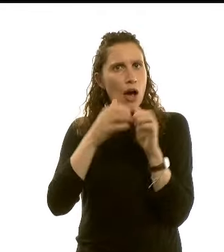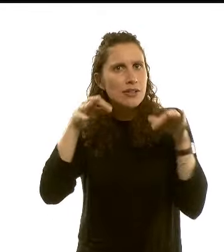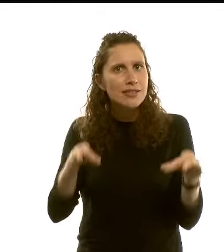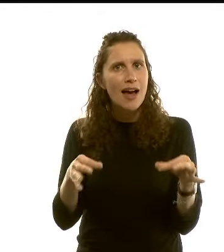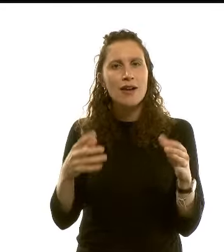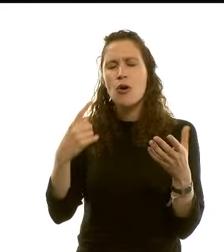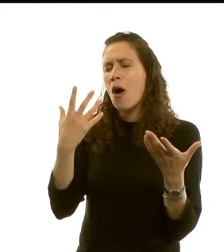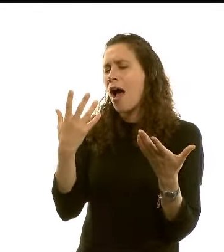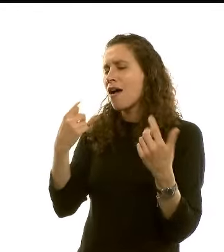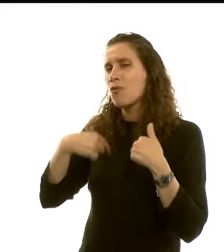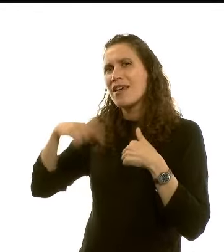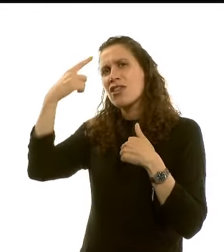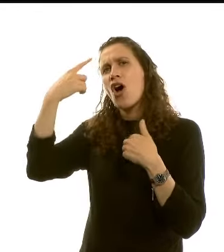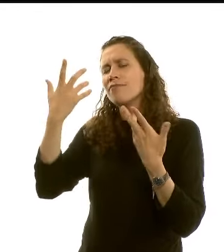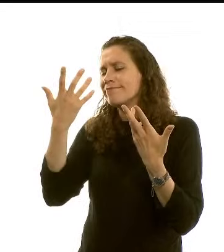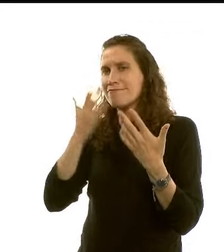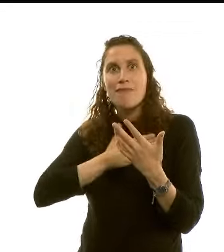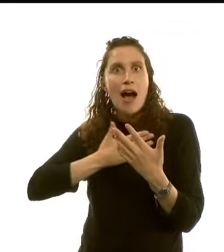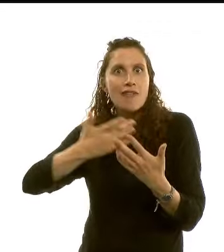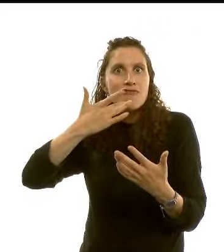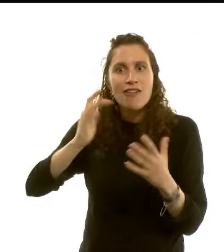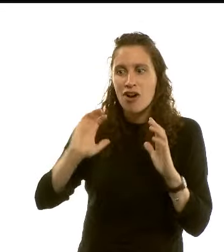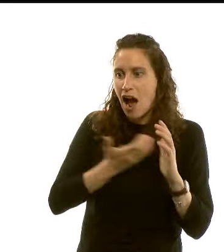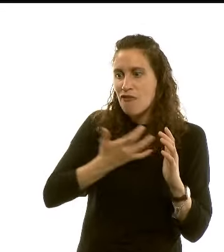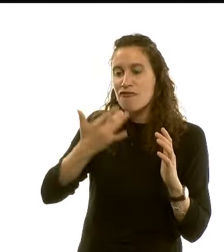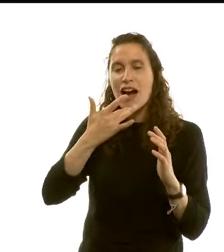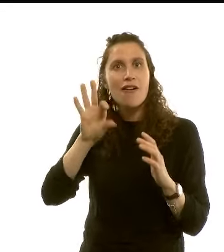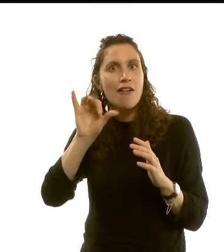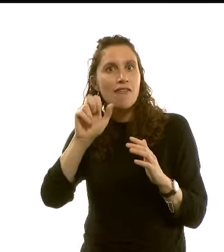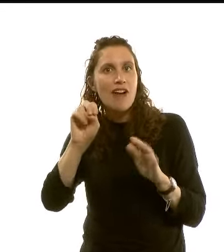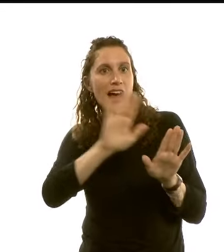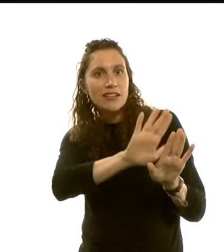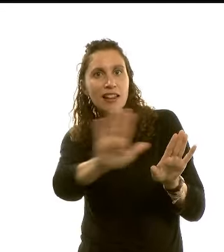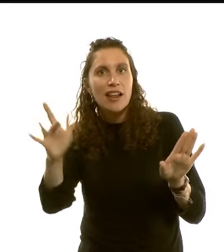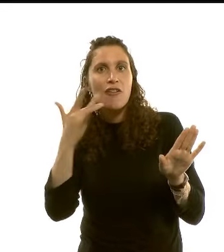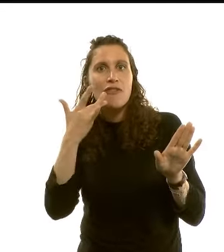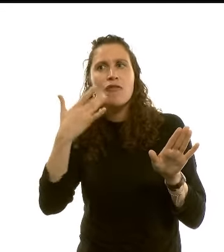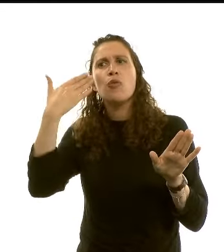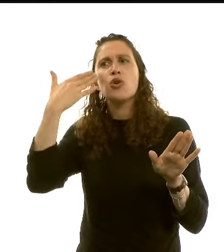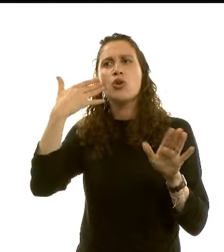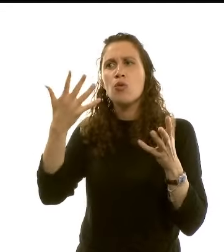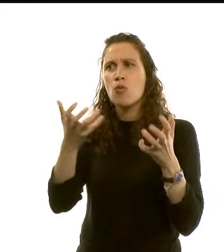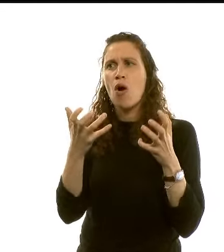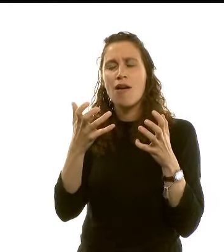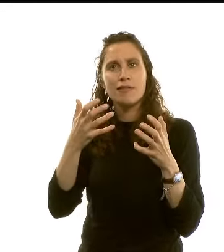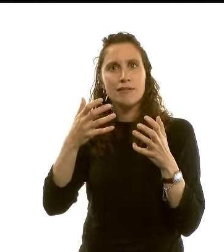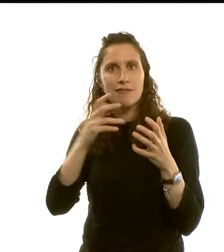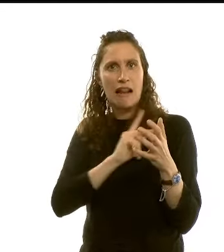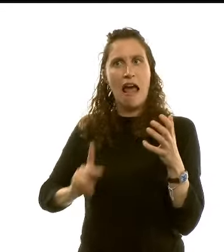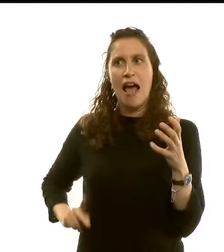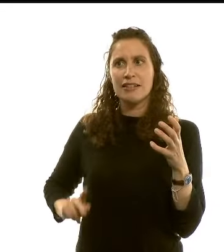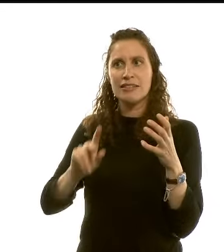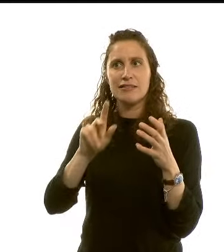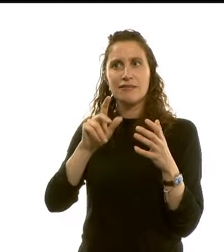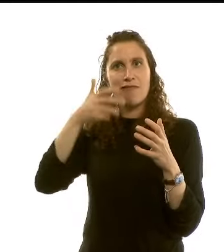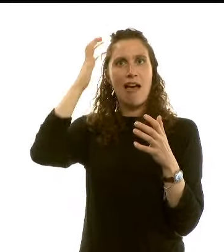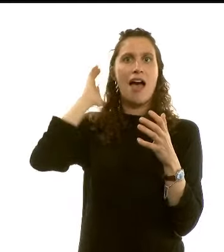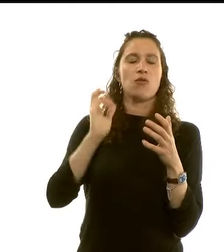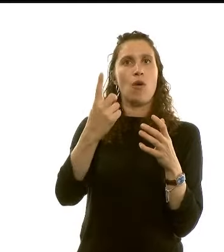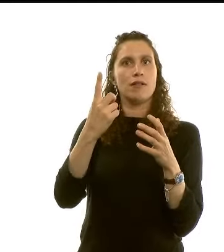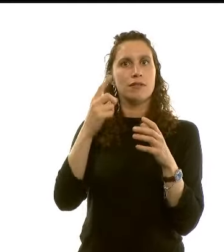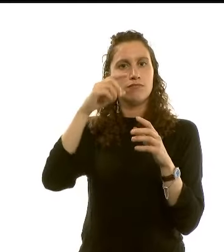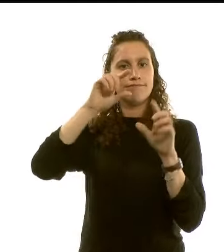our favorites and what were some of the fan favorites. We knew that we wanted to have the Lion Knights as the main knights of this castle, and so we looked at